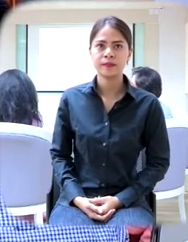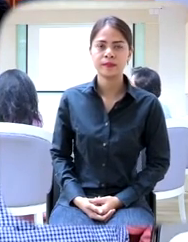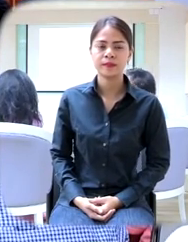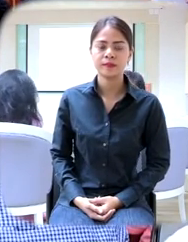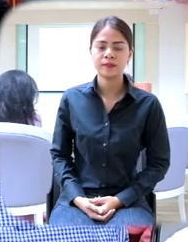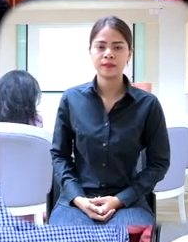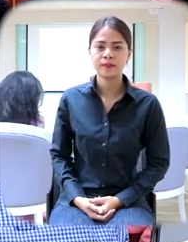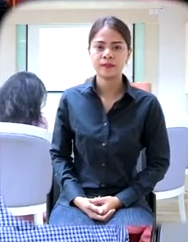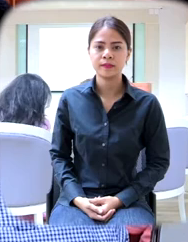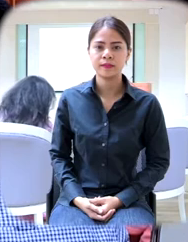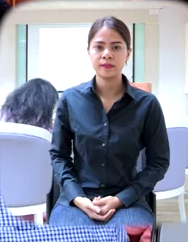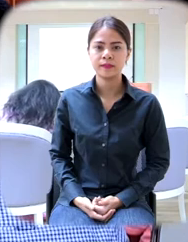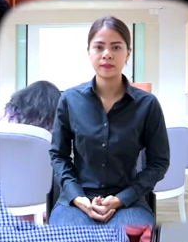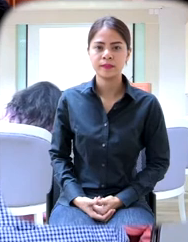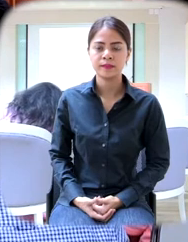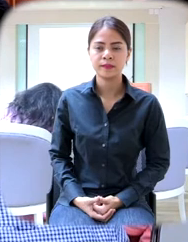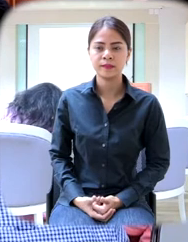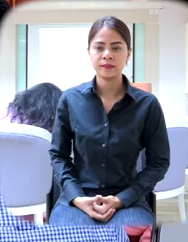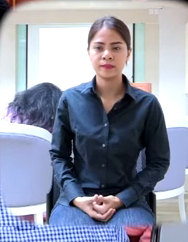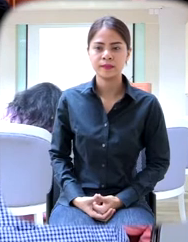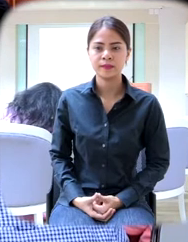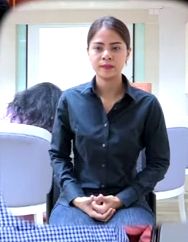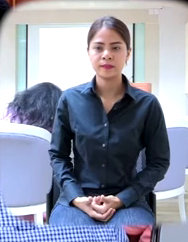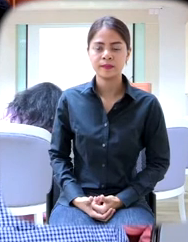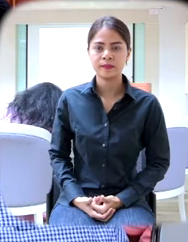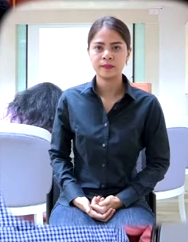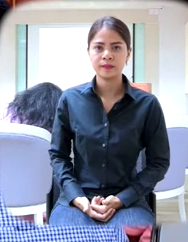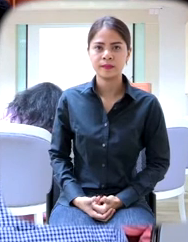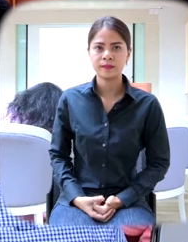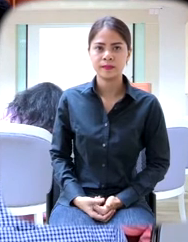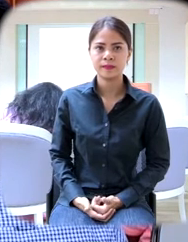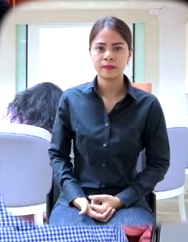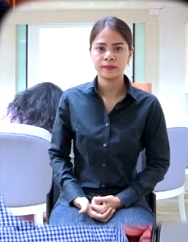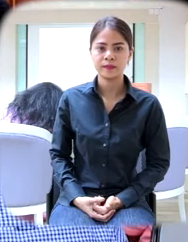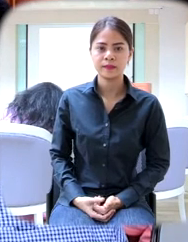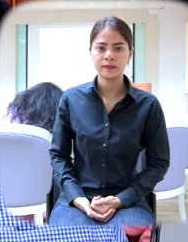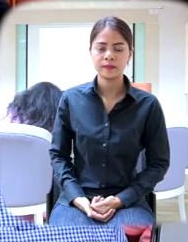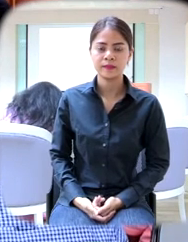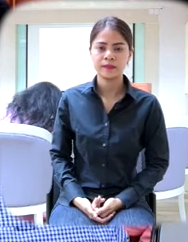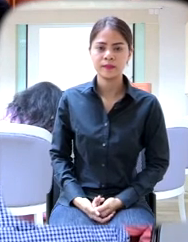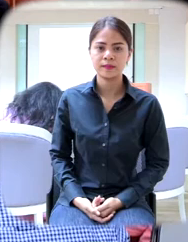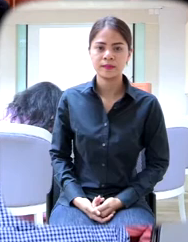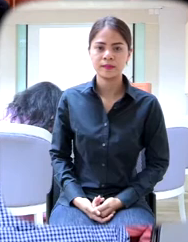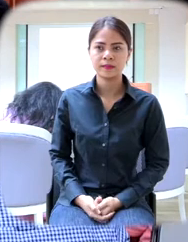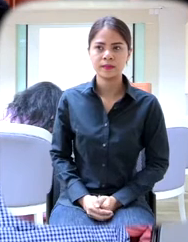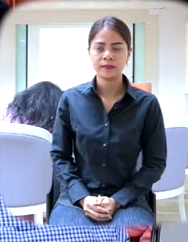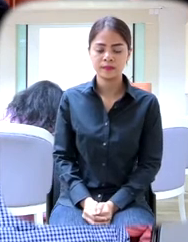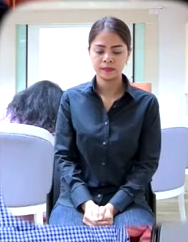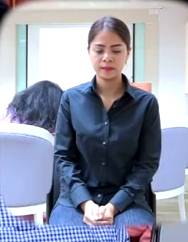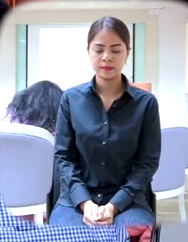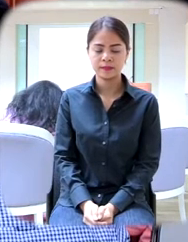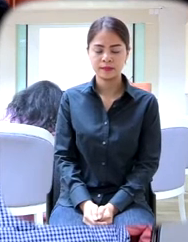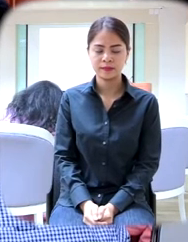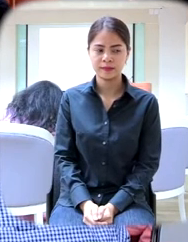the Thai heritage, and the fact that it's a part of world